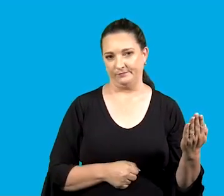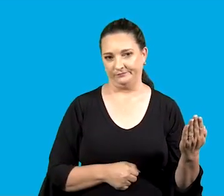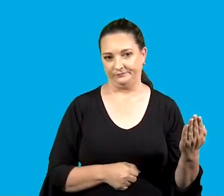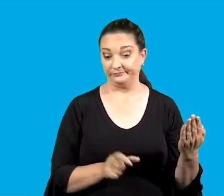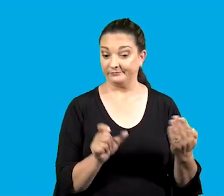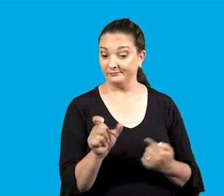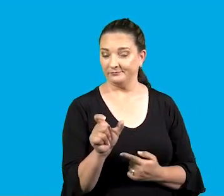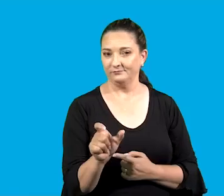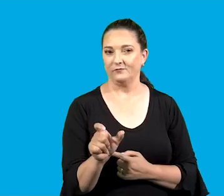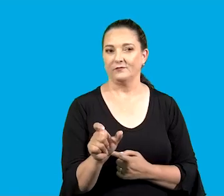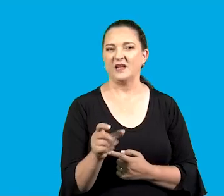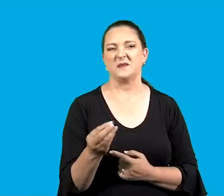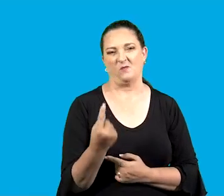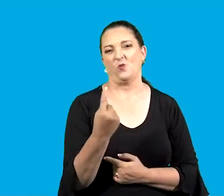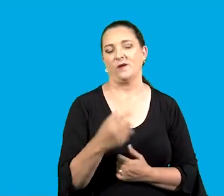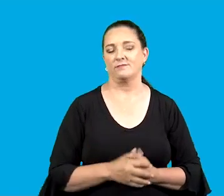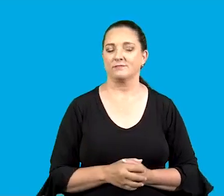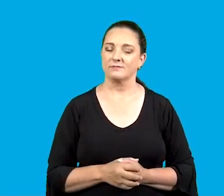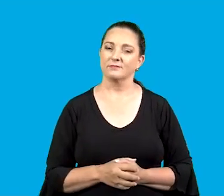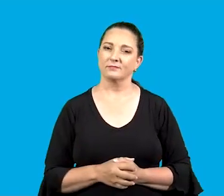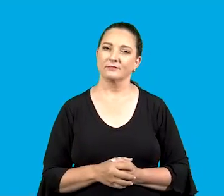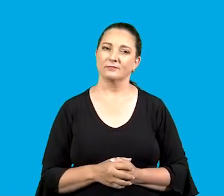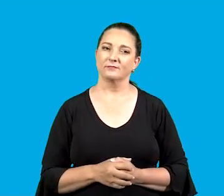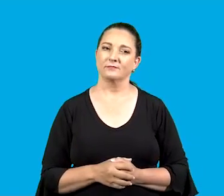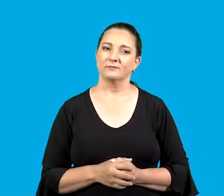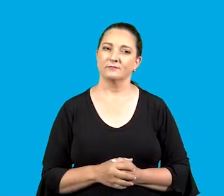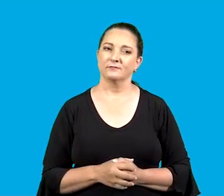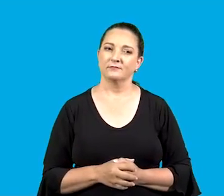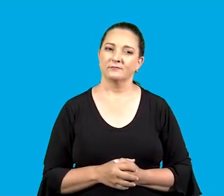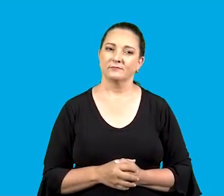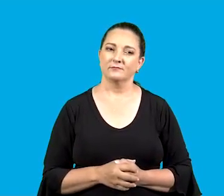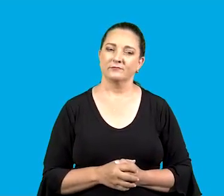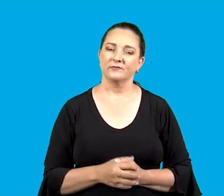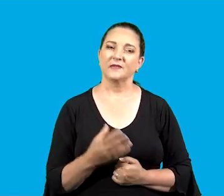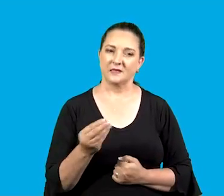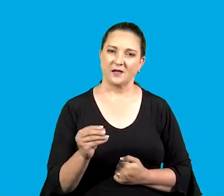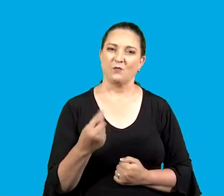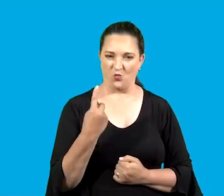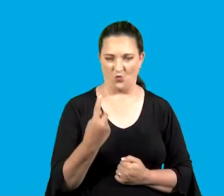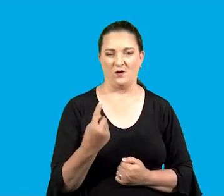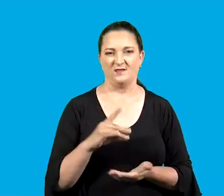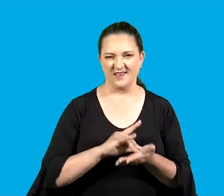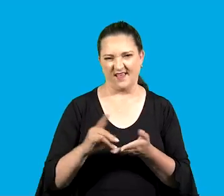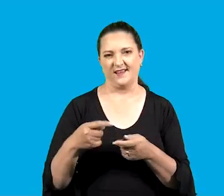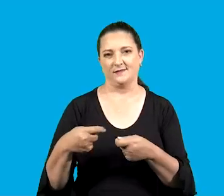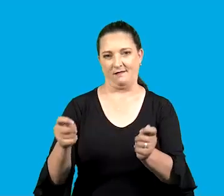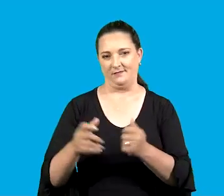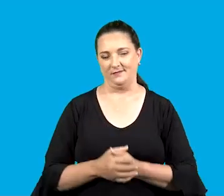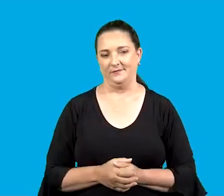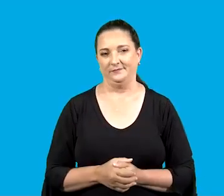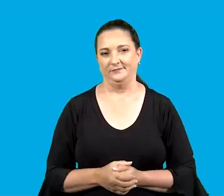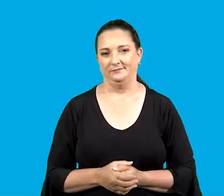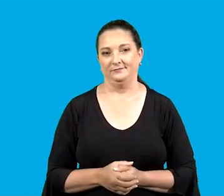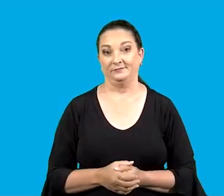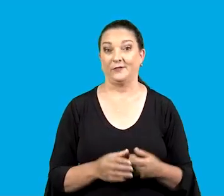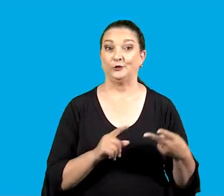399,000. That becomes my number 1. That is my number 1 cash sales.